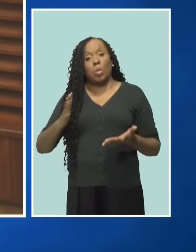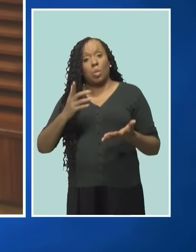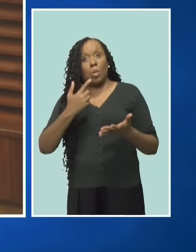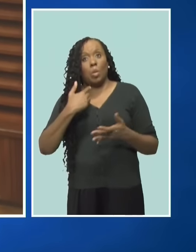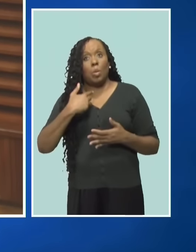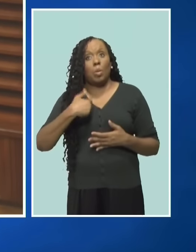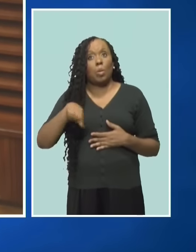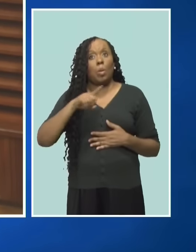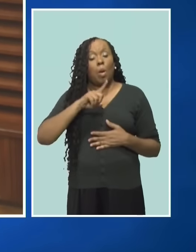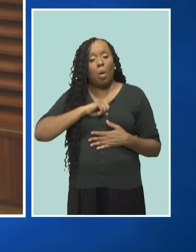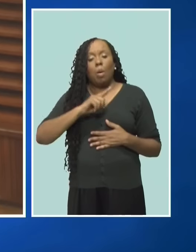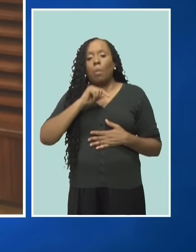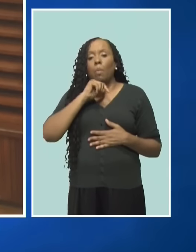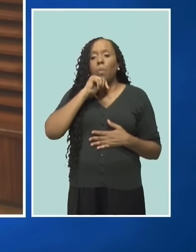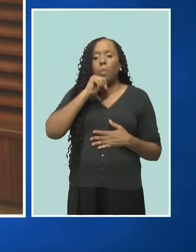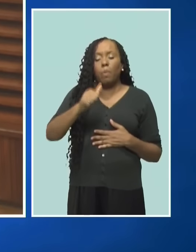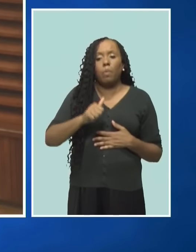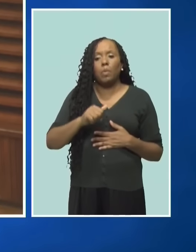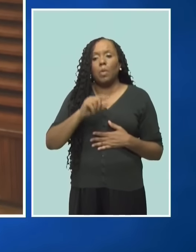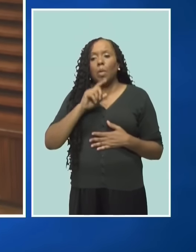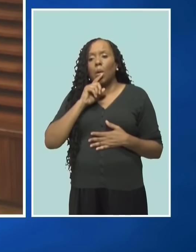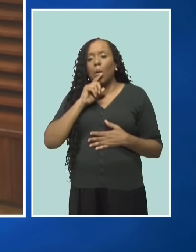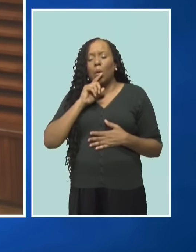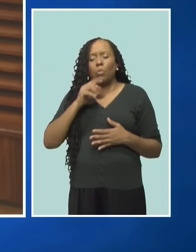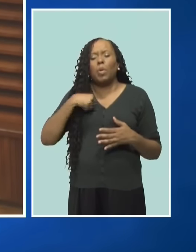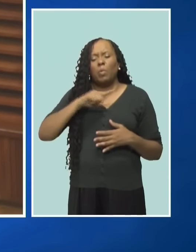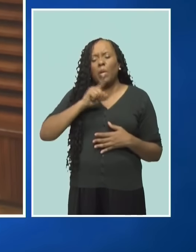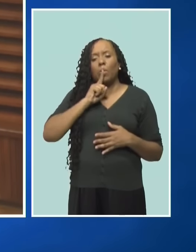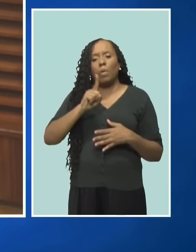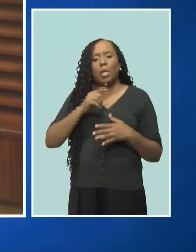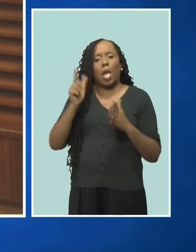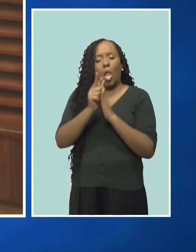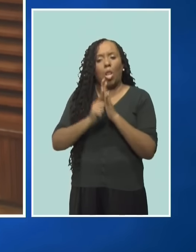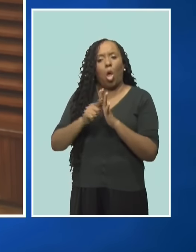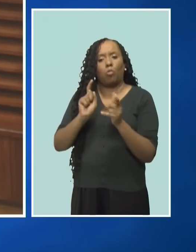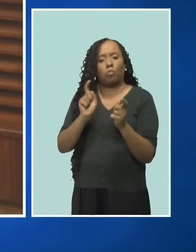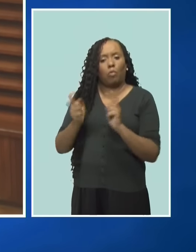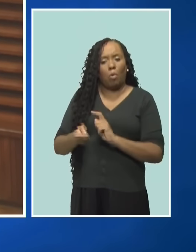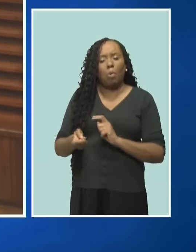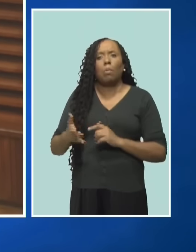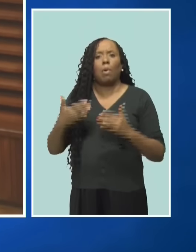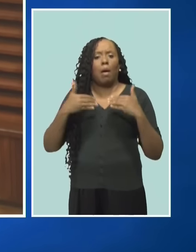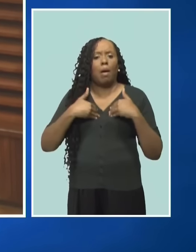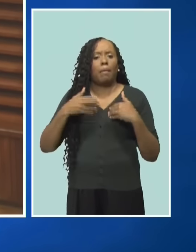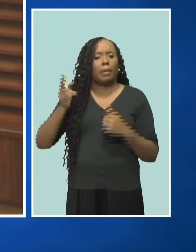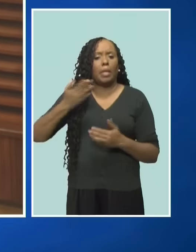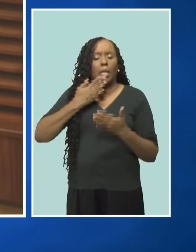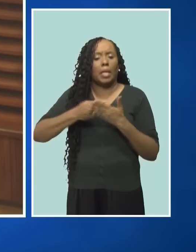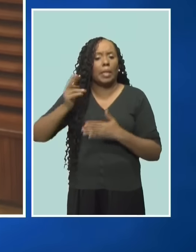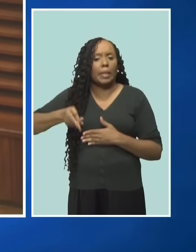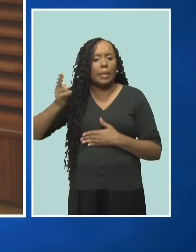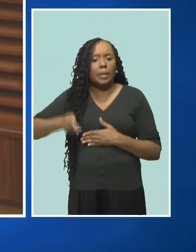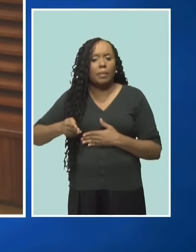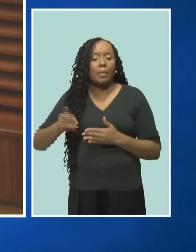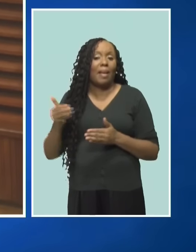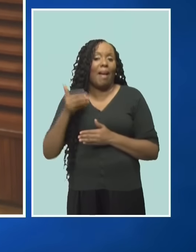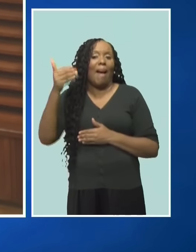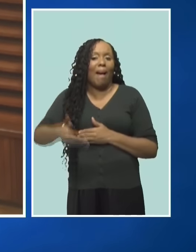phase where we had a lot of law reform, and we have a good history of that kind of law reform, post-colonial law